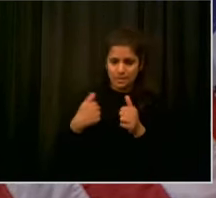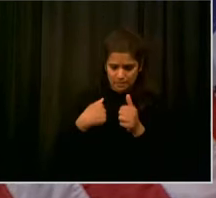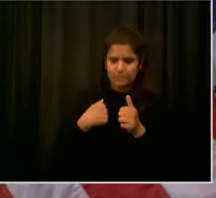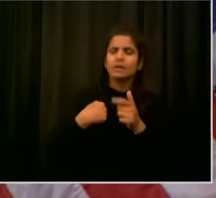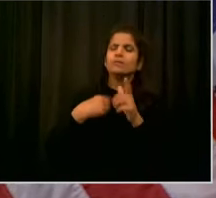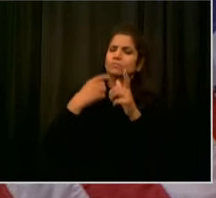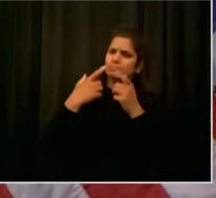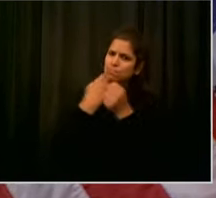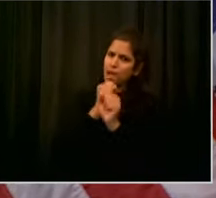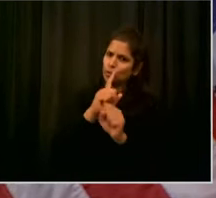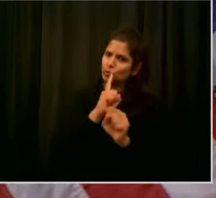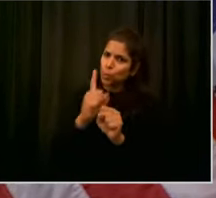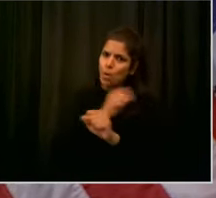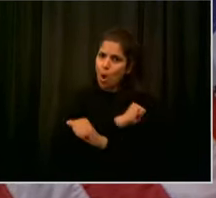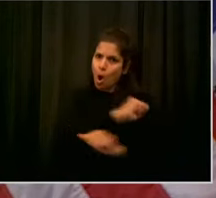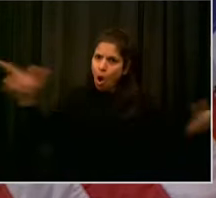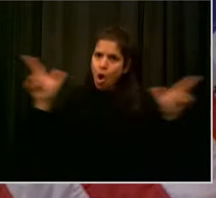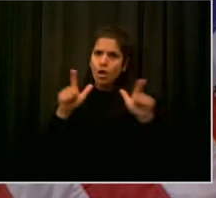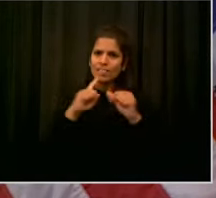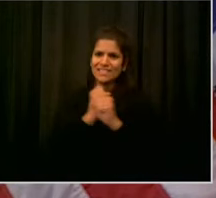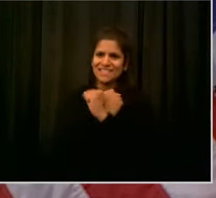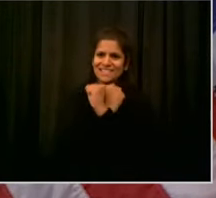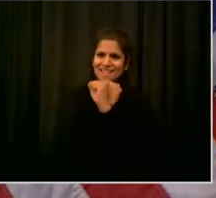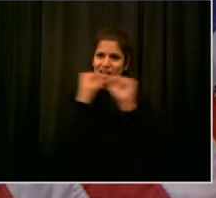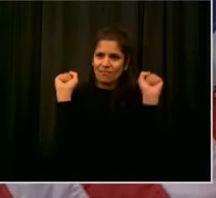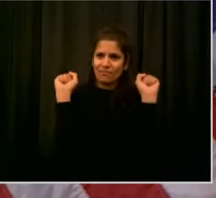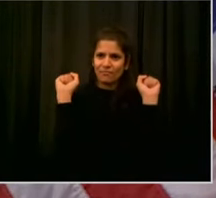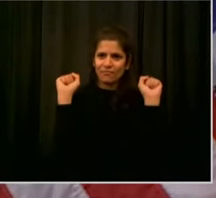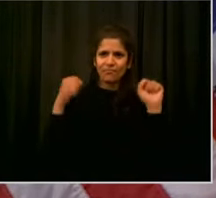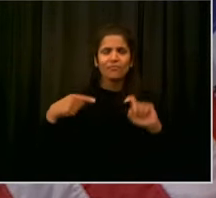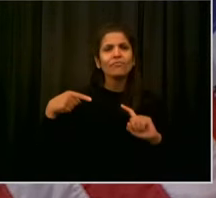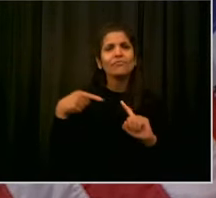I don't mean this negative to you, I'm saying I wish I could better articulate.